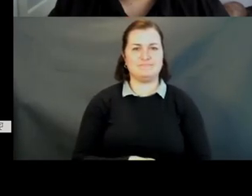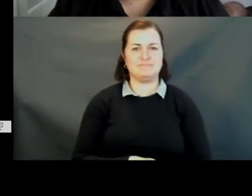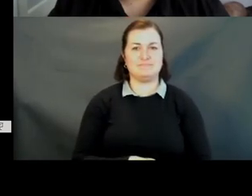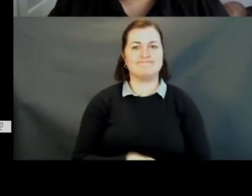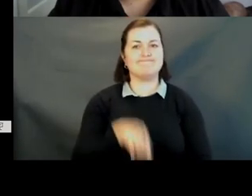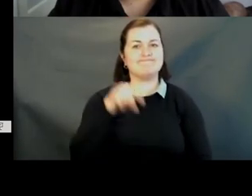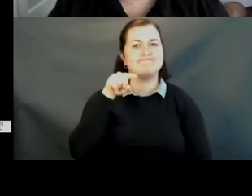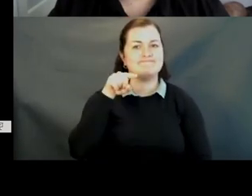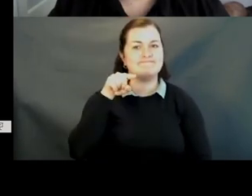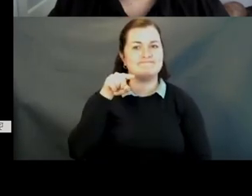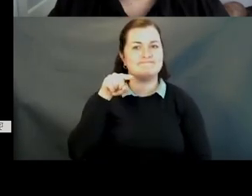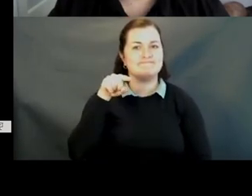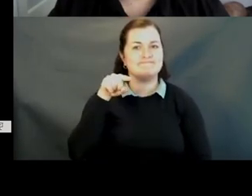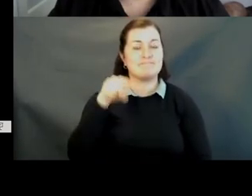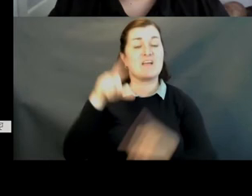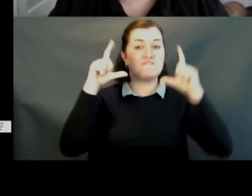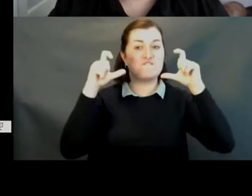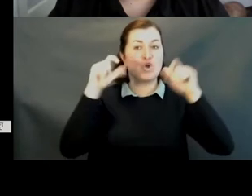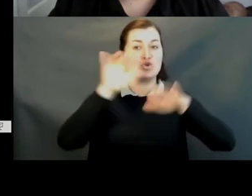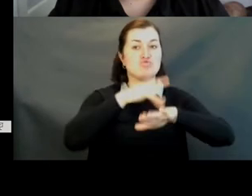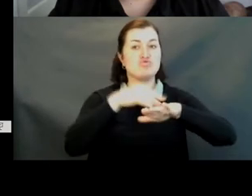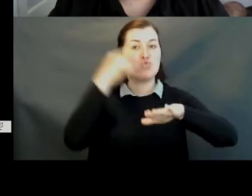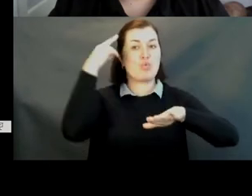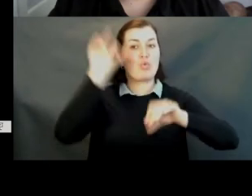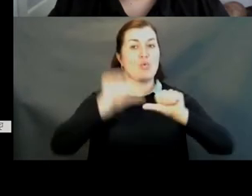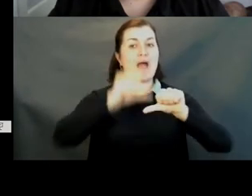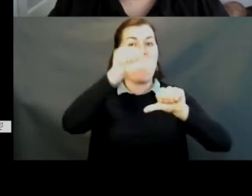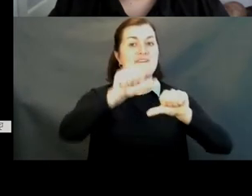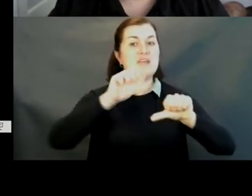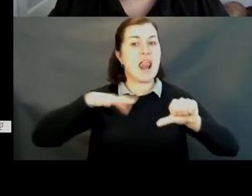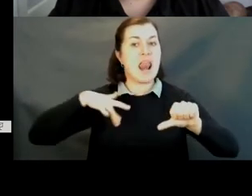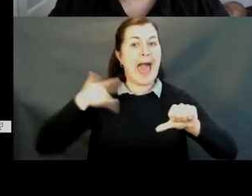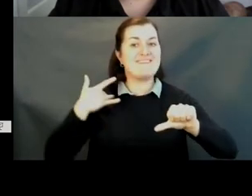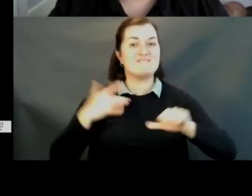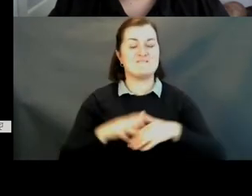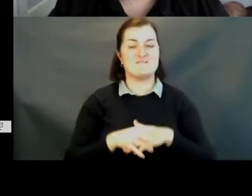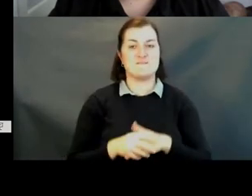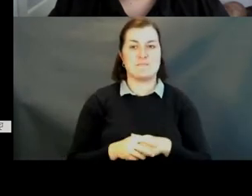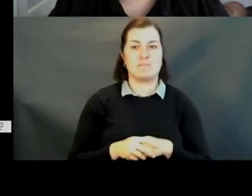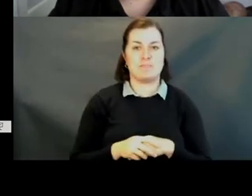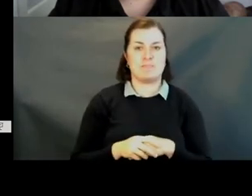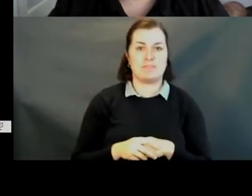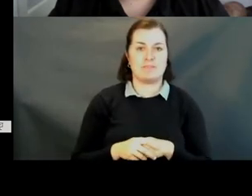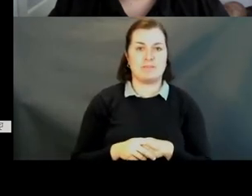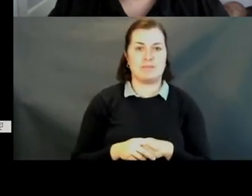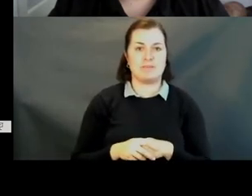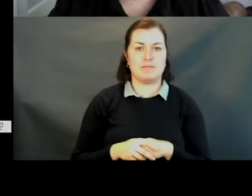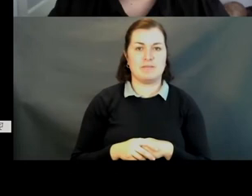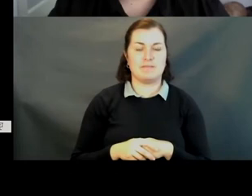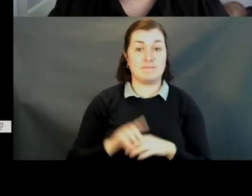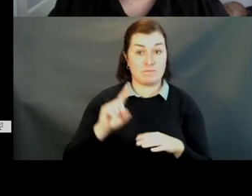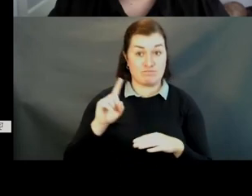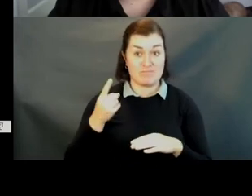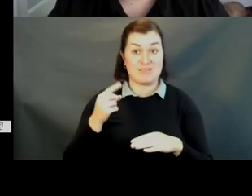This is a show called Afterlife, which was the opening show after the pandemic at